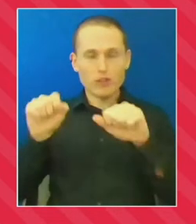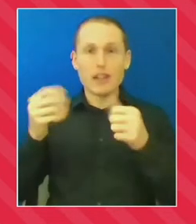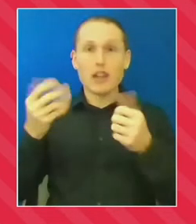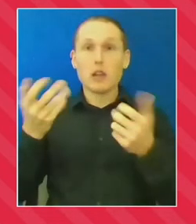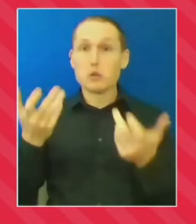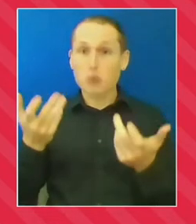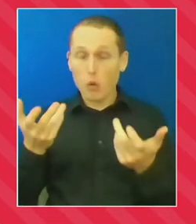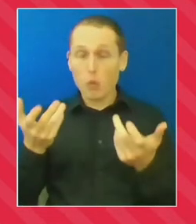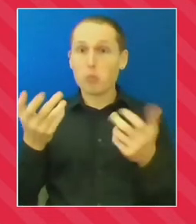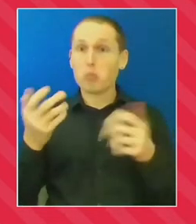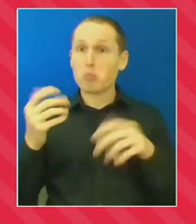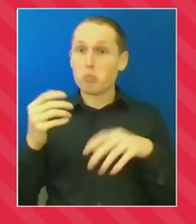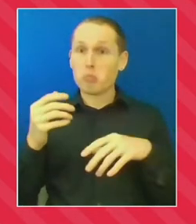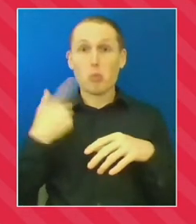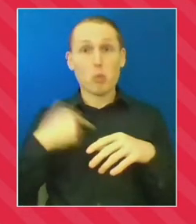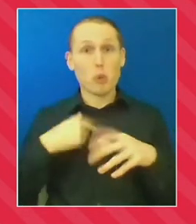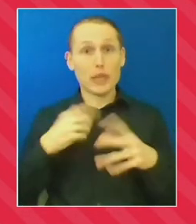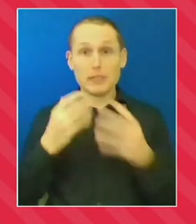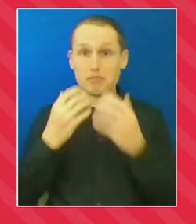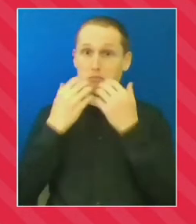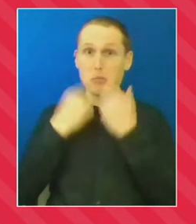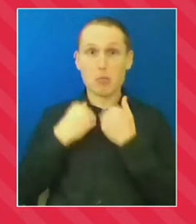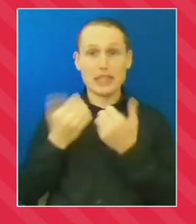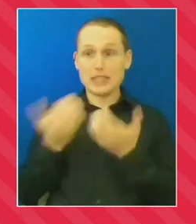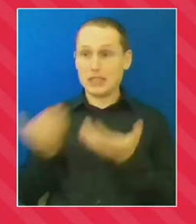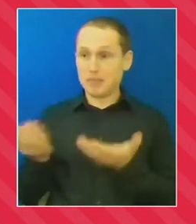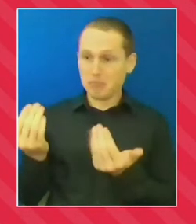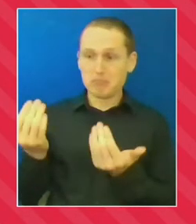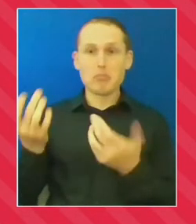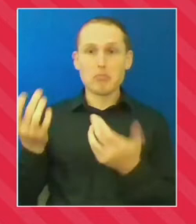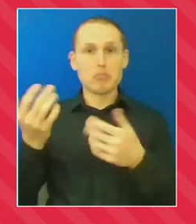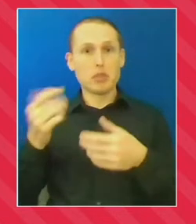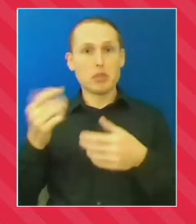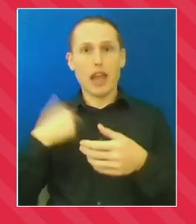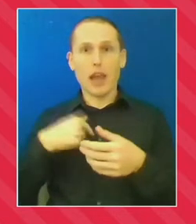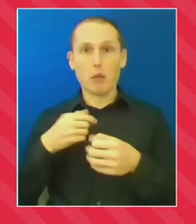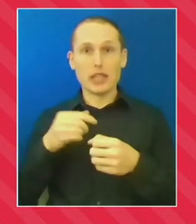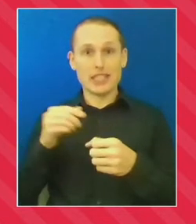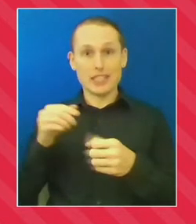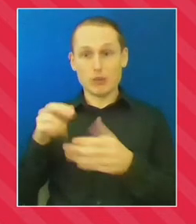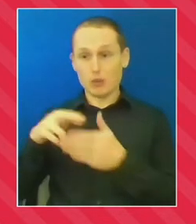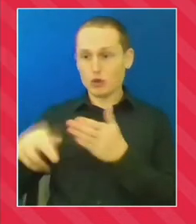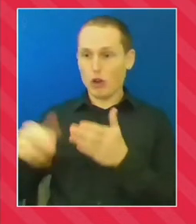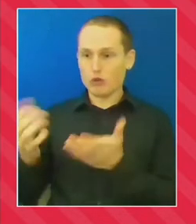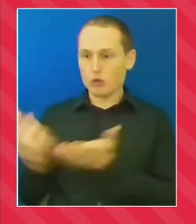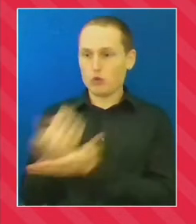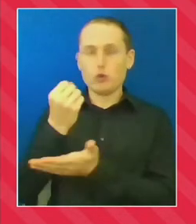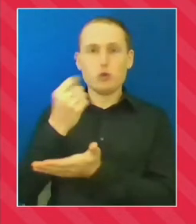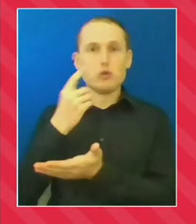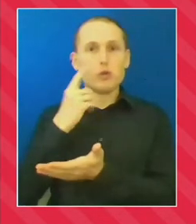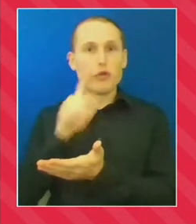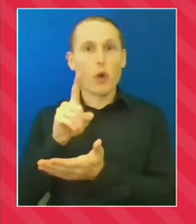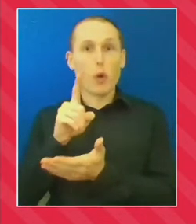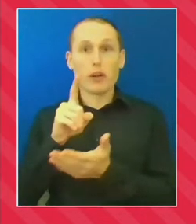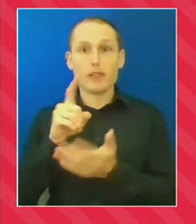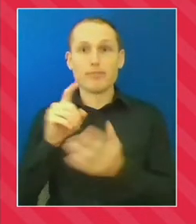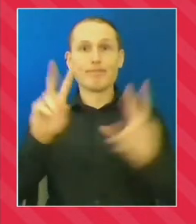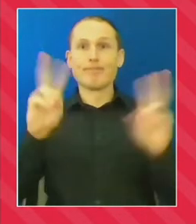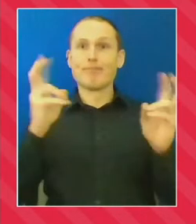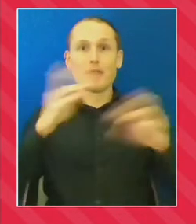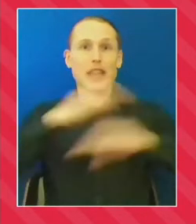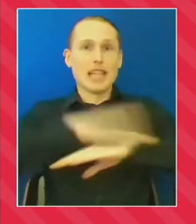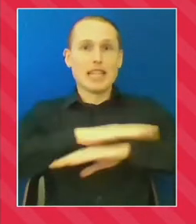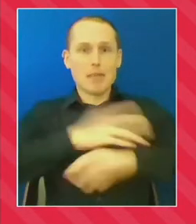And so we embraced that assessment and used that when we went to the table and to do our hard work